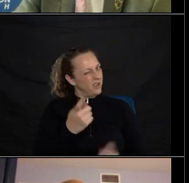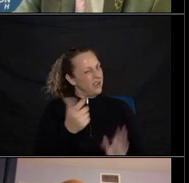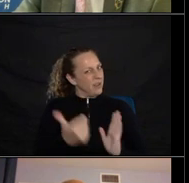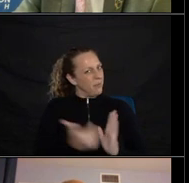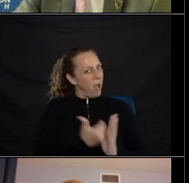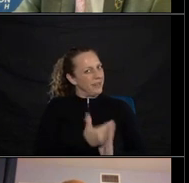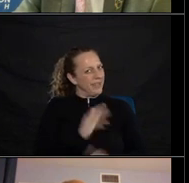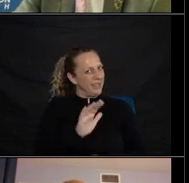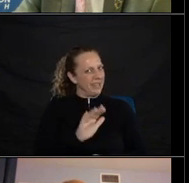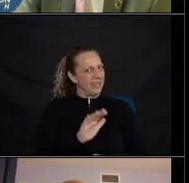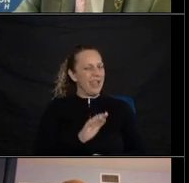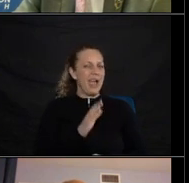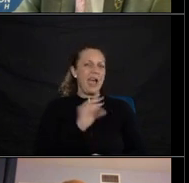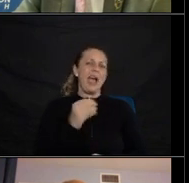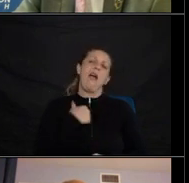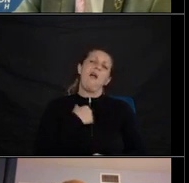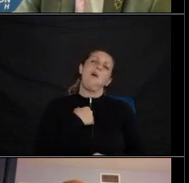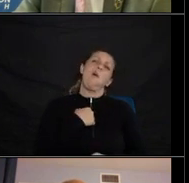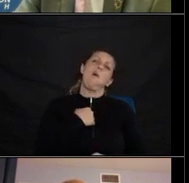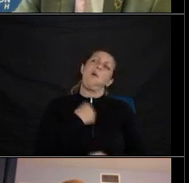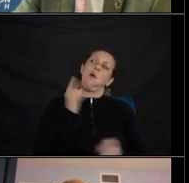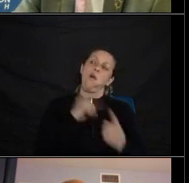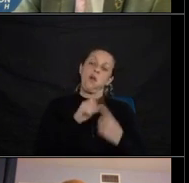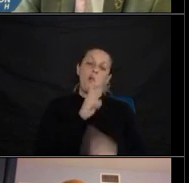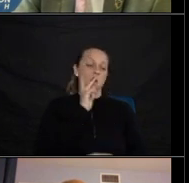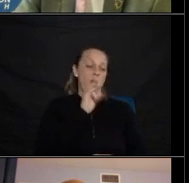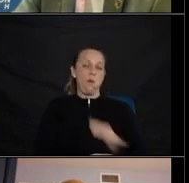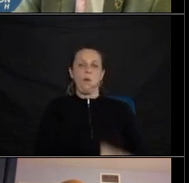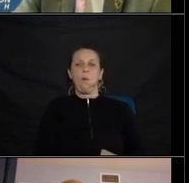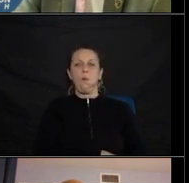updated. And until I can see that,